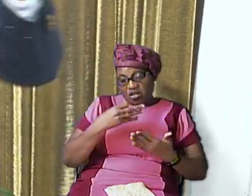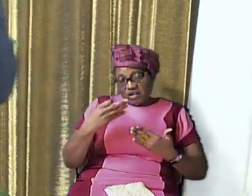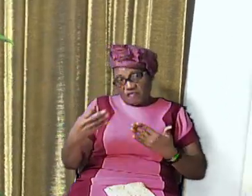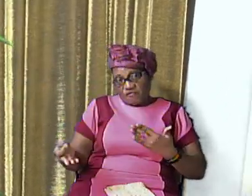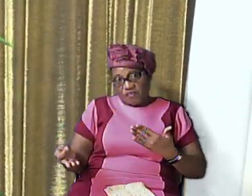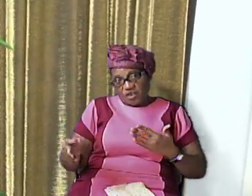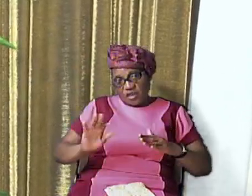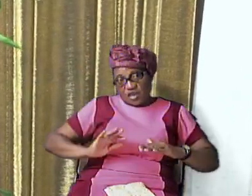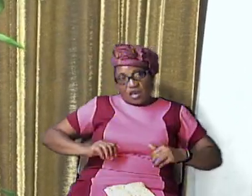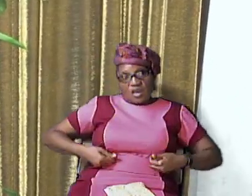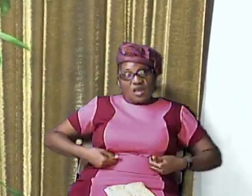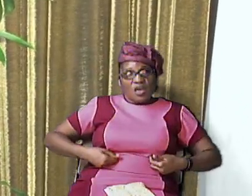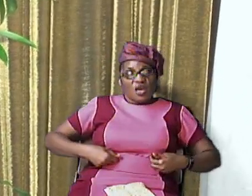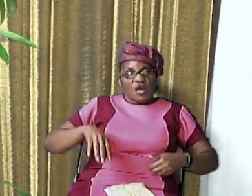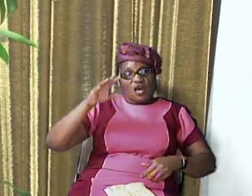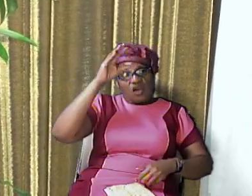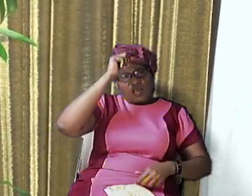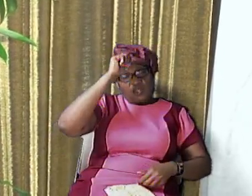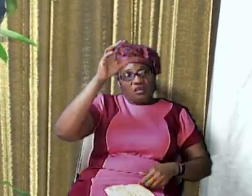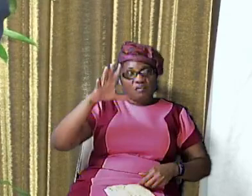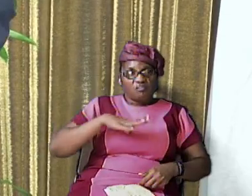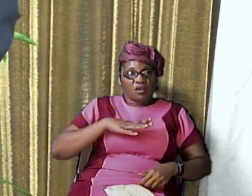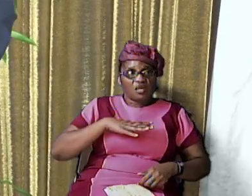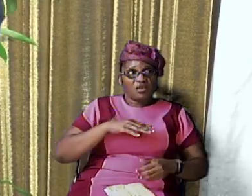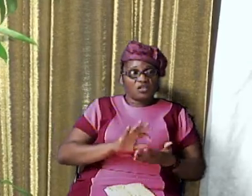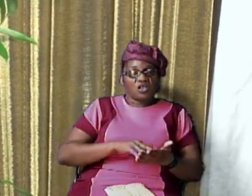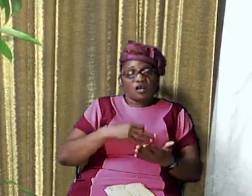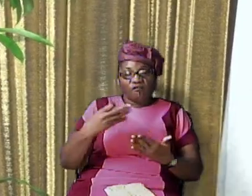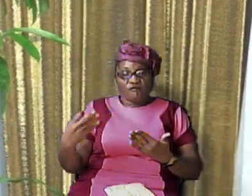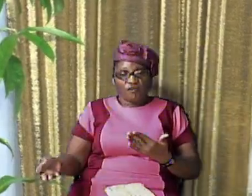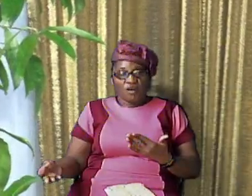the young men shall utterly fall.